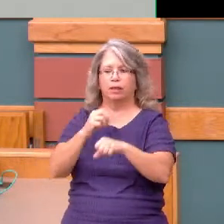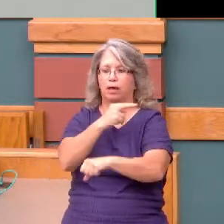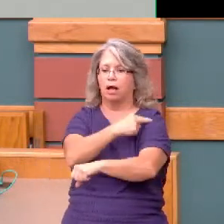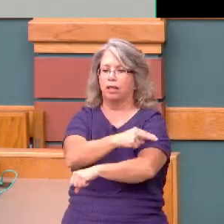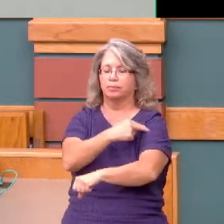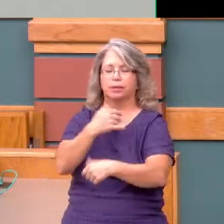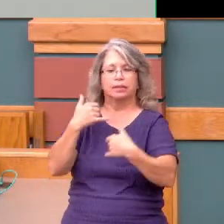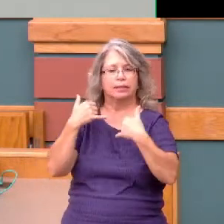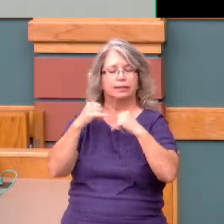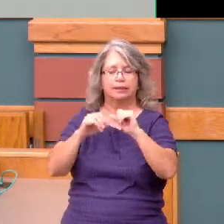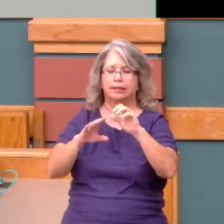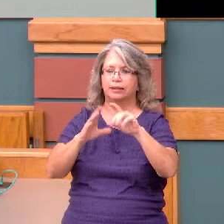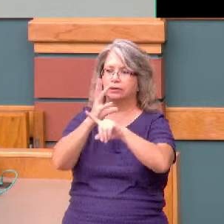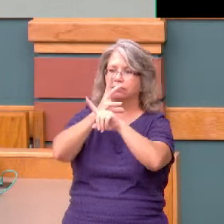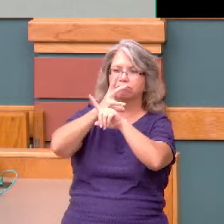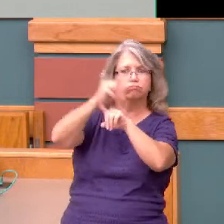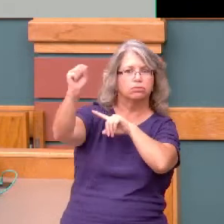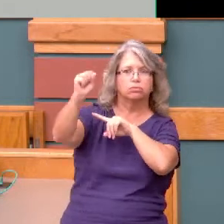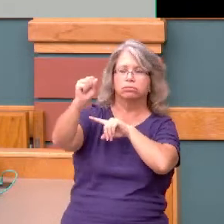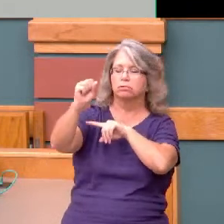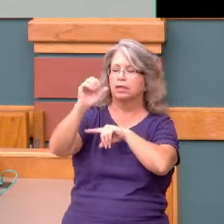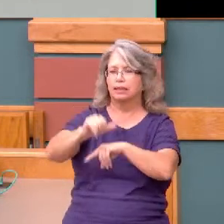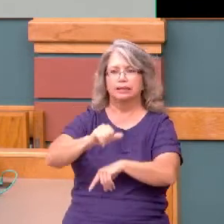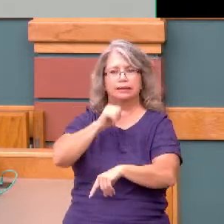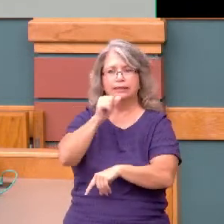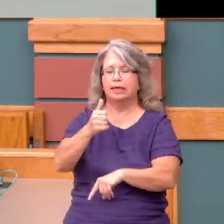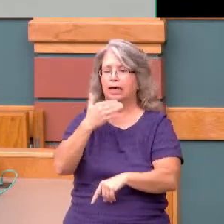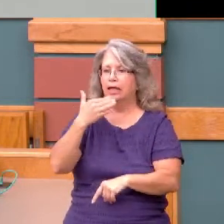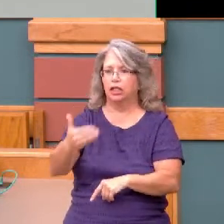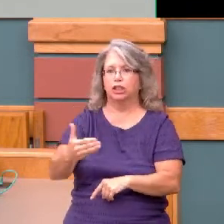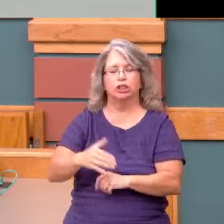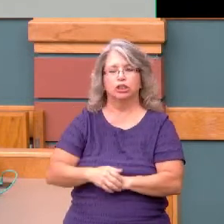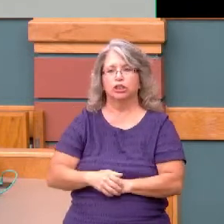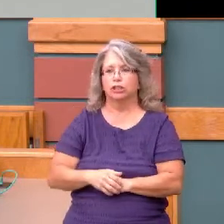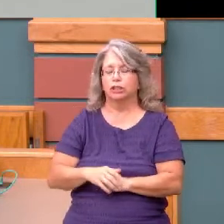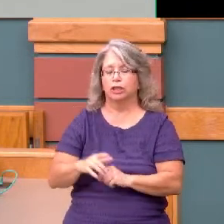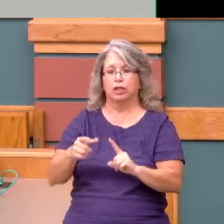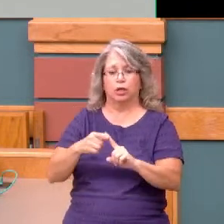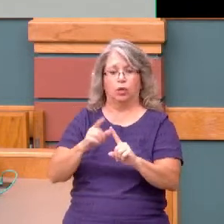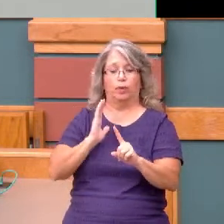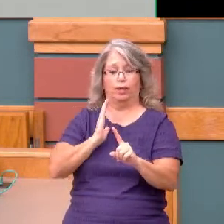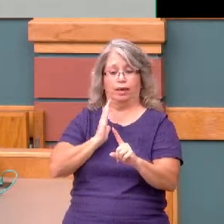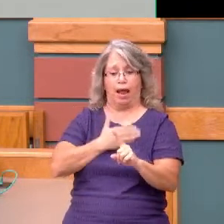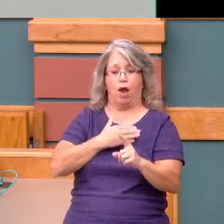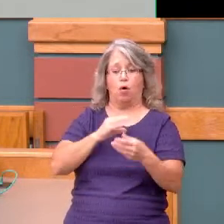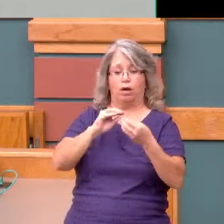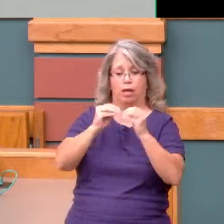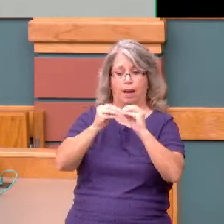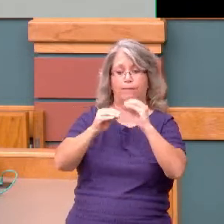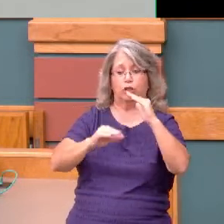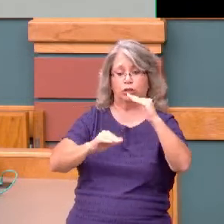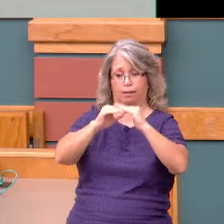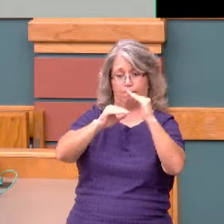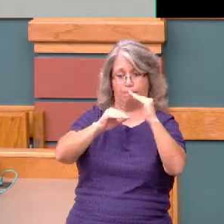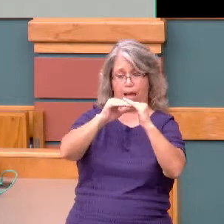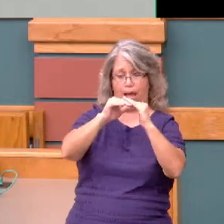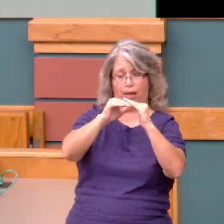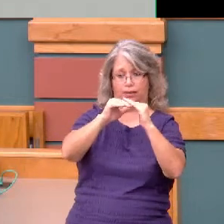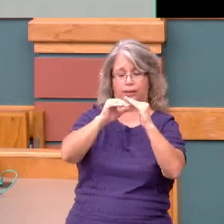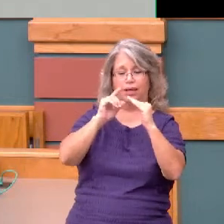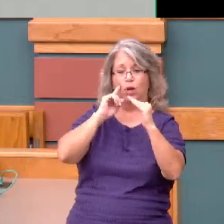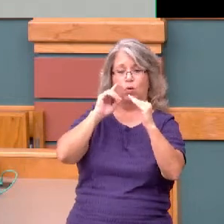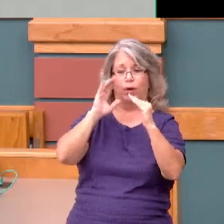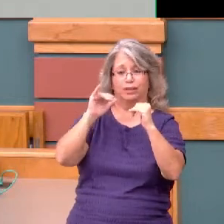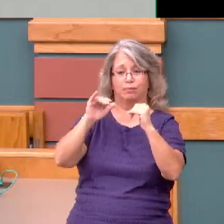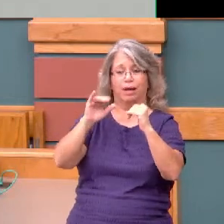skyrocketing, and this is not a good sign. Once we have our cases peak, we can expect that the hospitalizations will likely peak